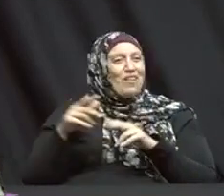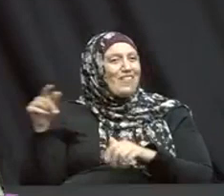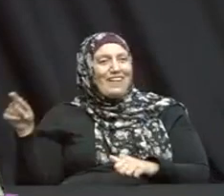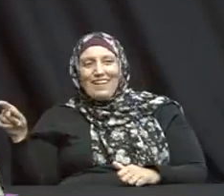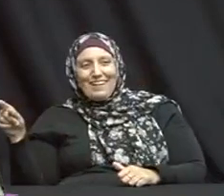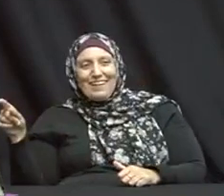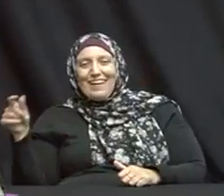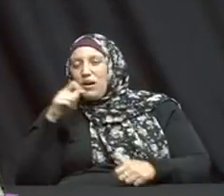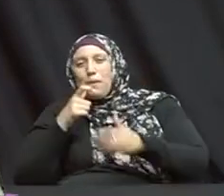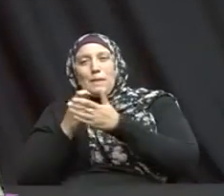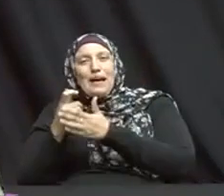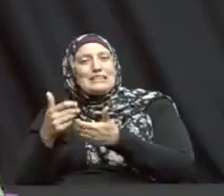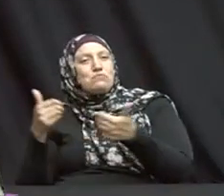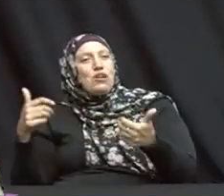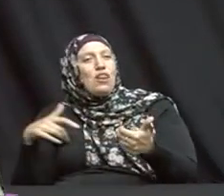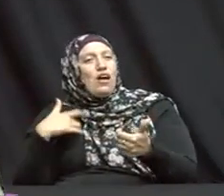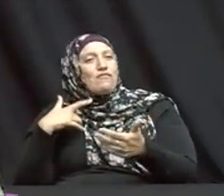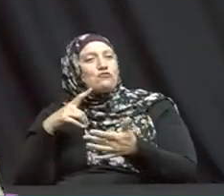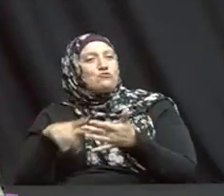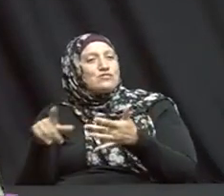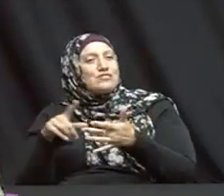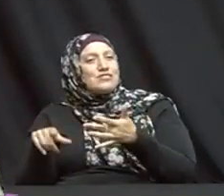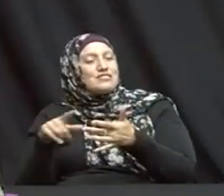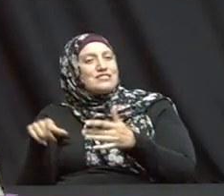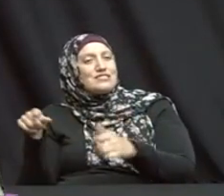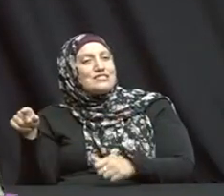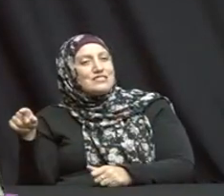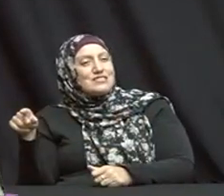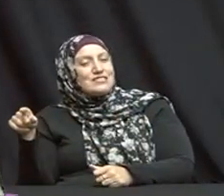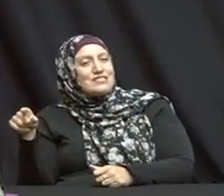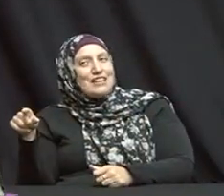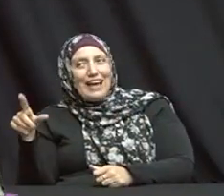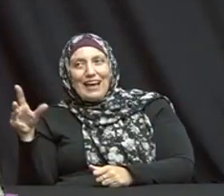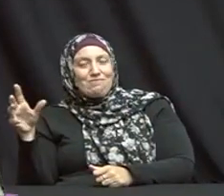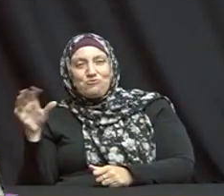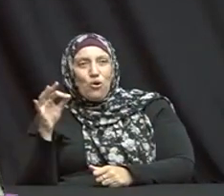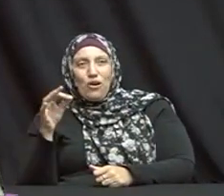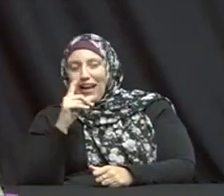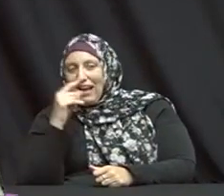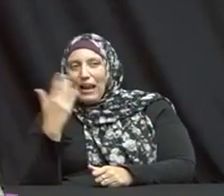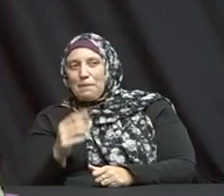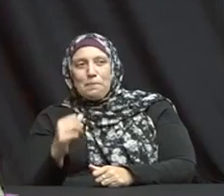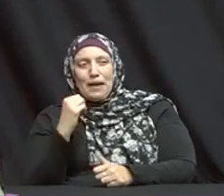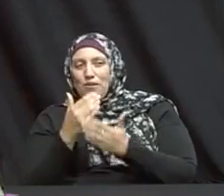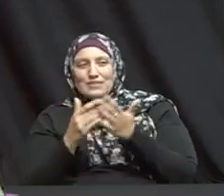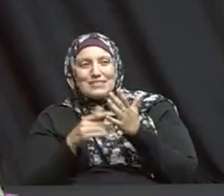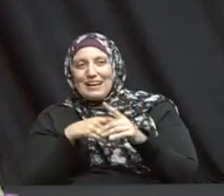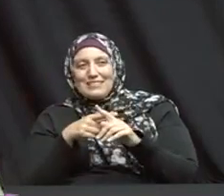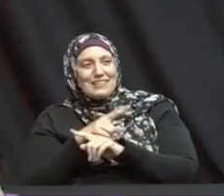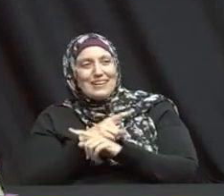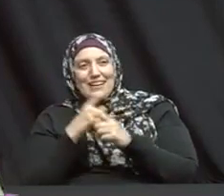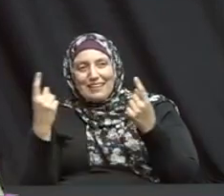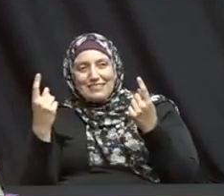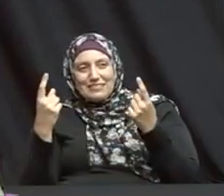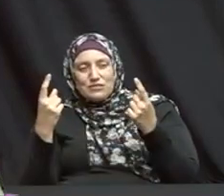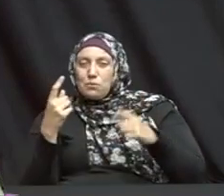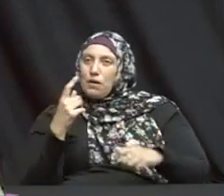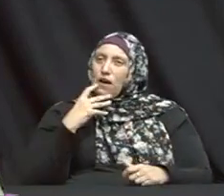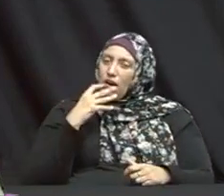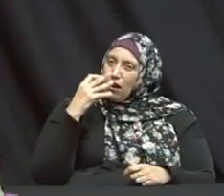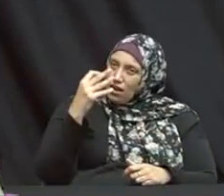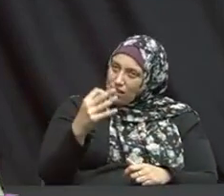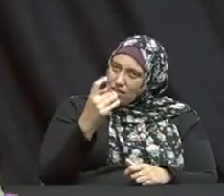asset of the testator and therefore it could increase the pool for which the one third that he or she has dominion